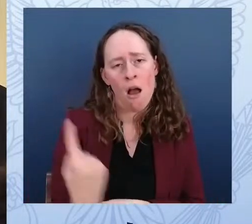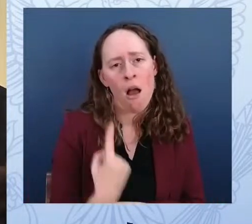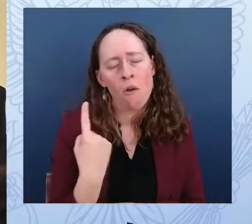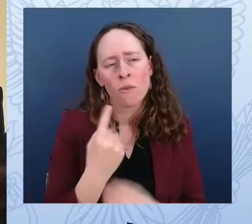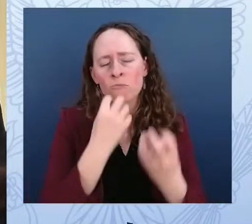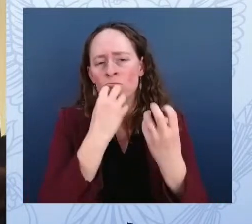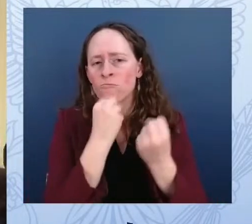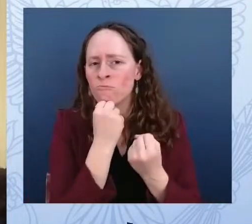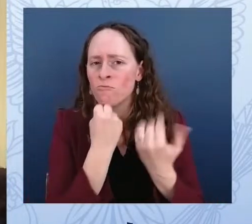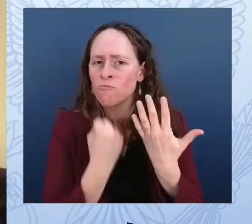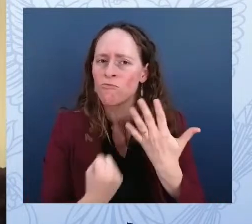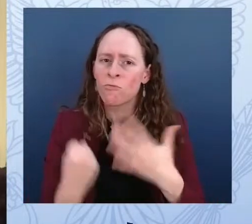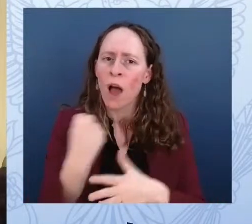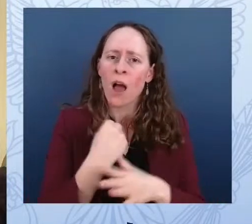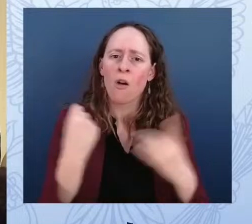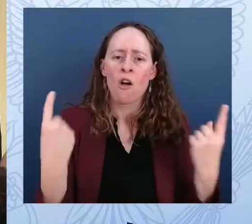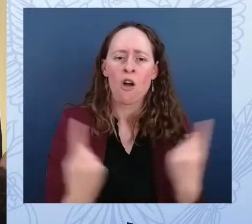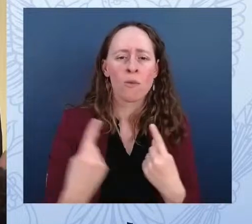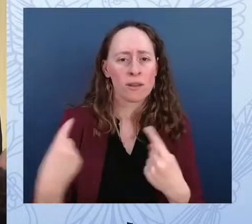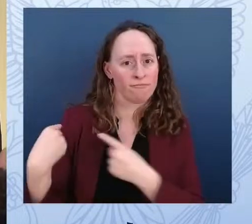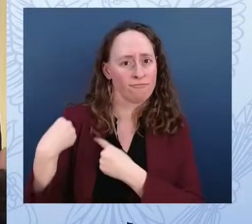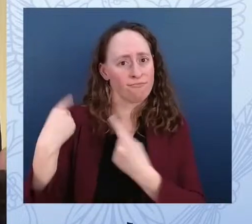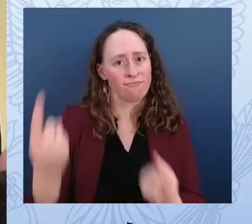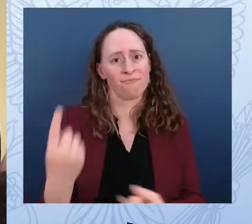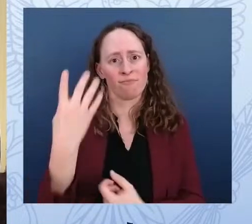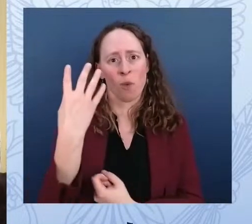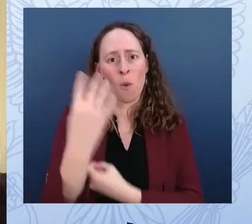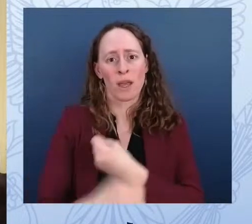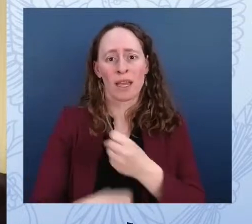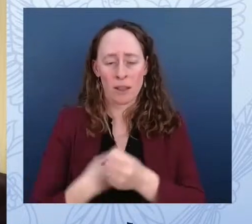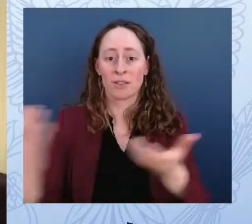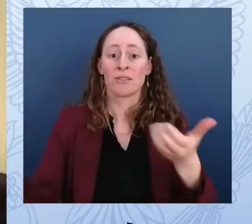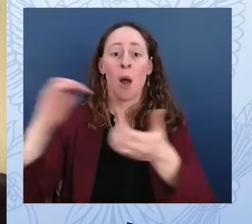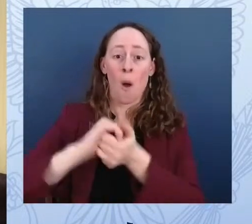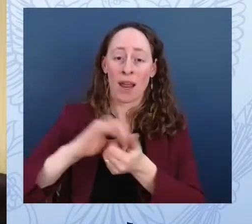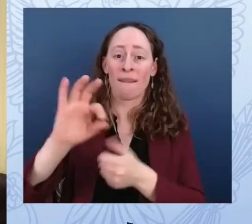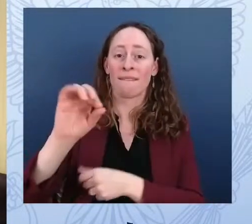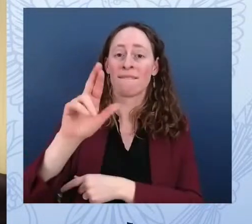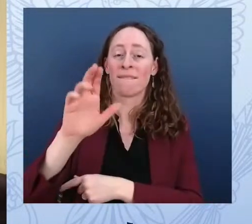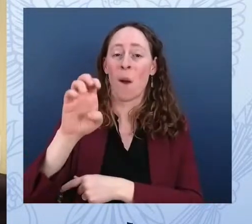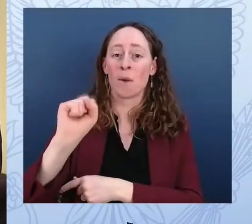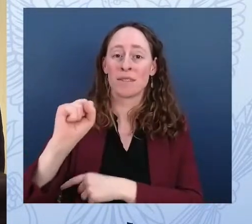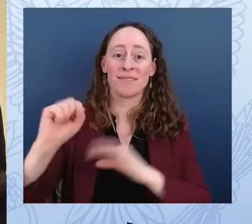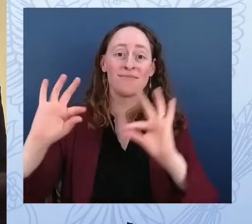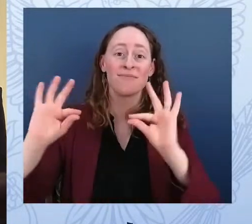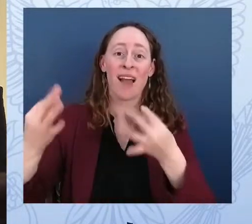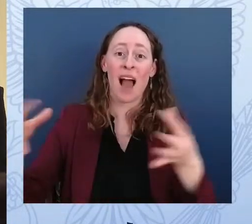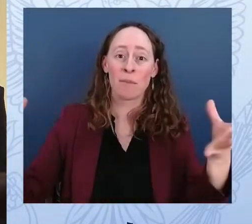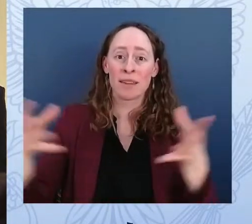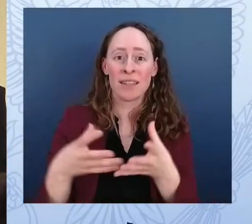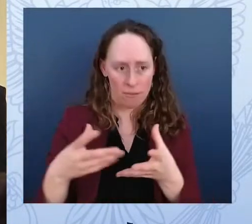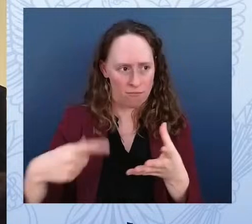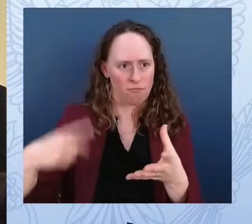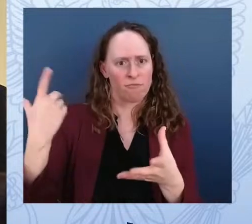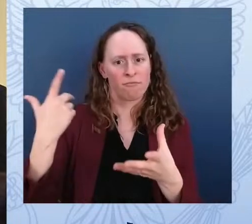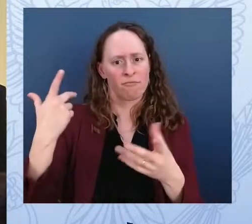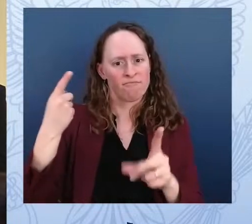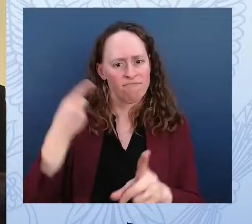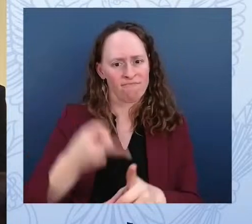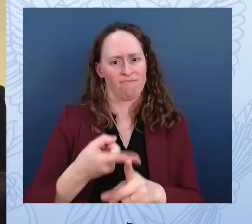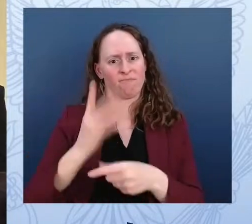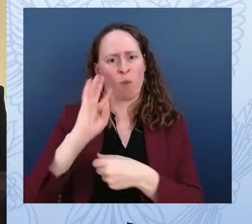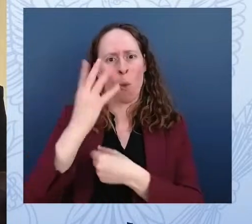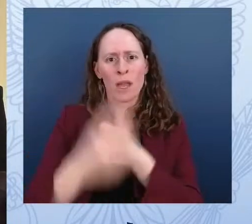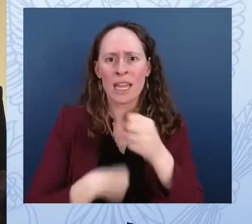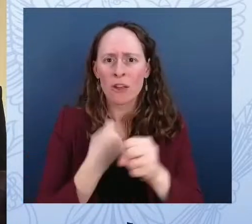our initiative to support military families called Joining Forces, I've been making sure that National